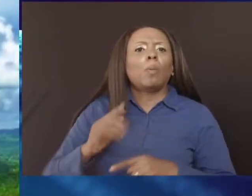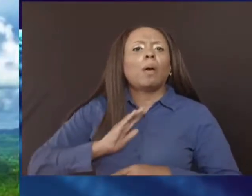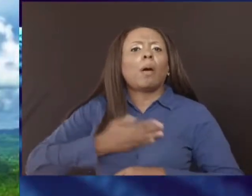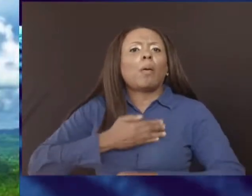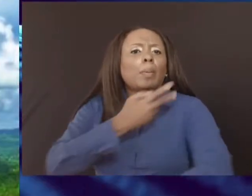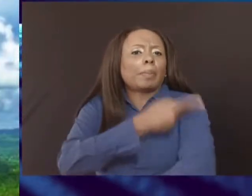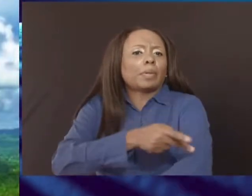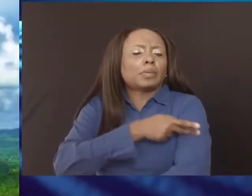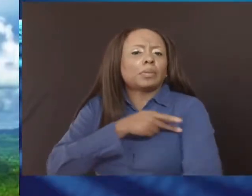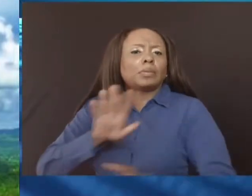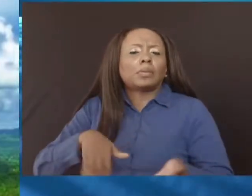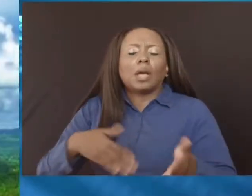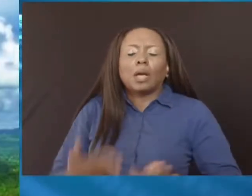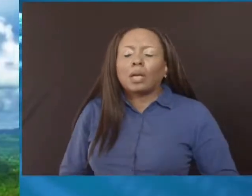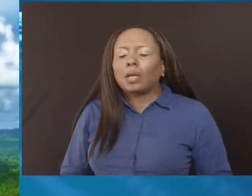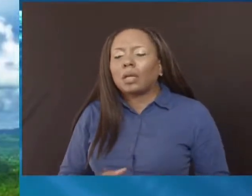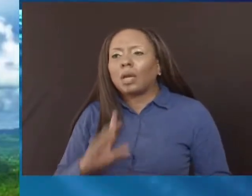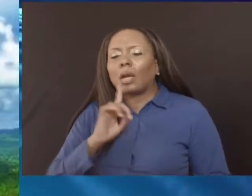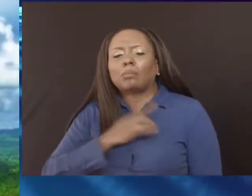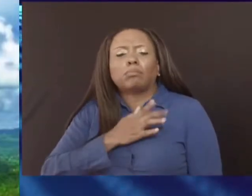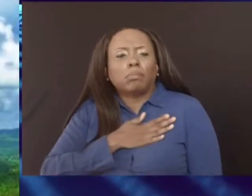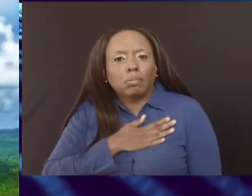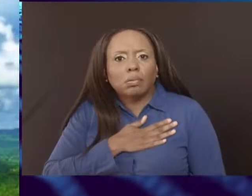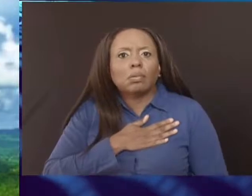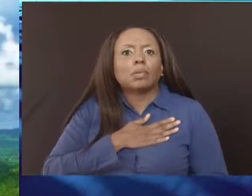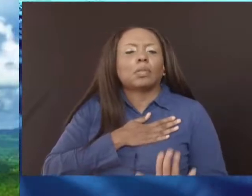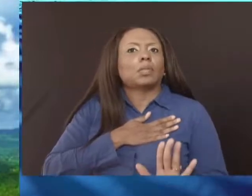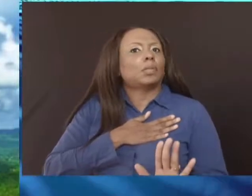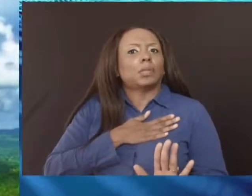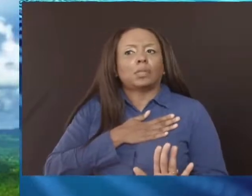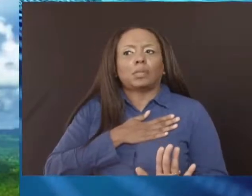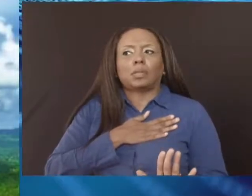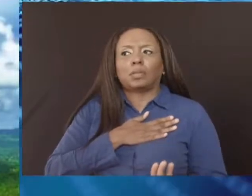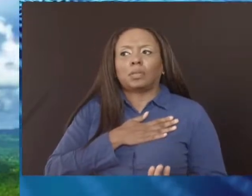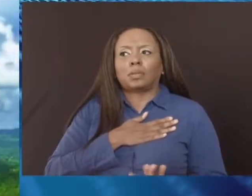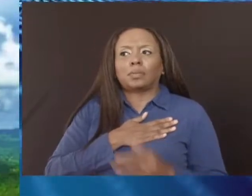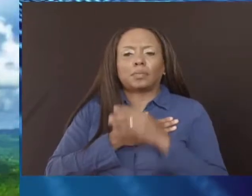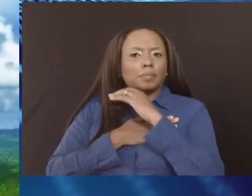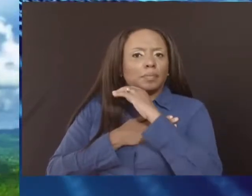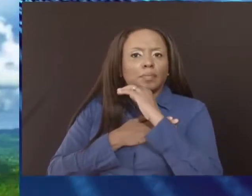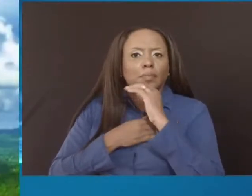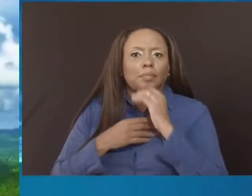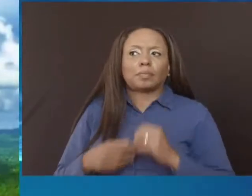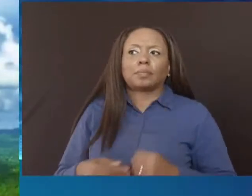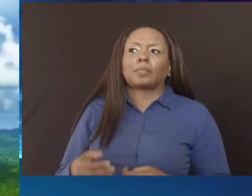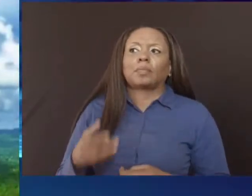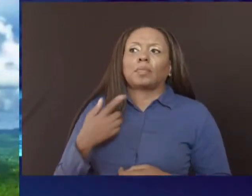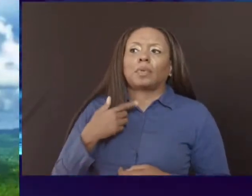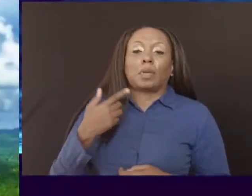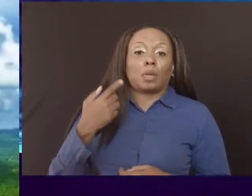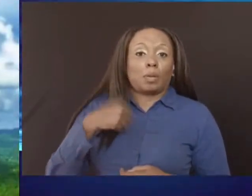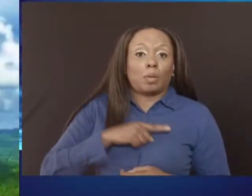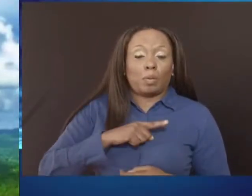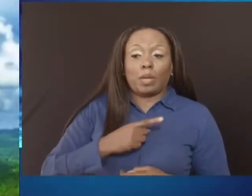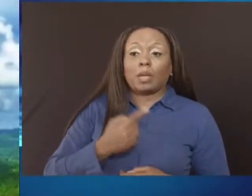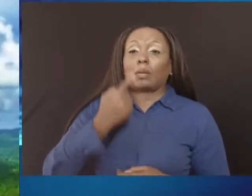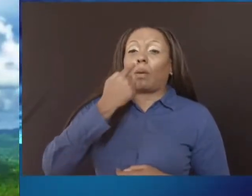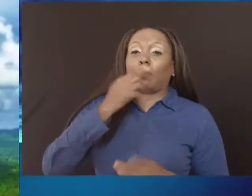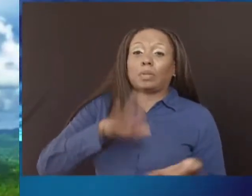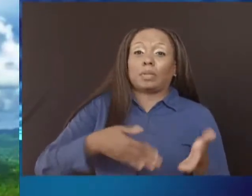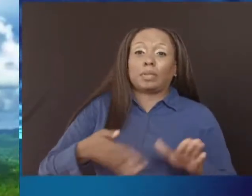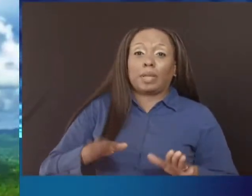we really want to intervene early, and if we can swab the dead in order to assist the living, we do